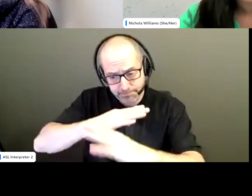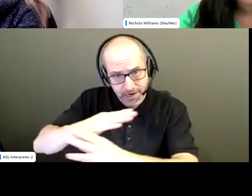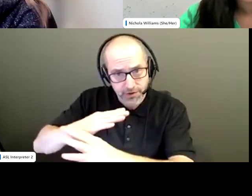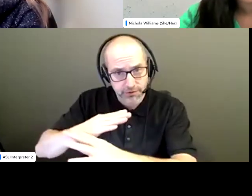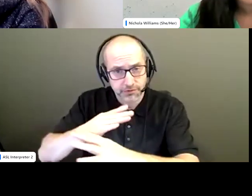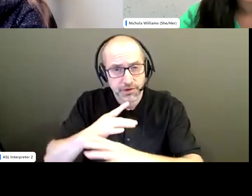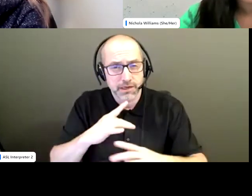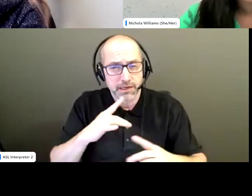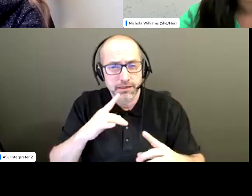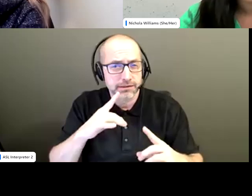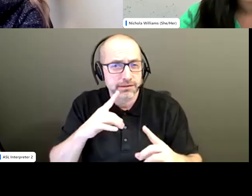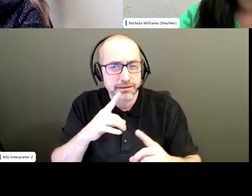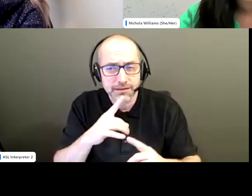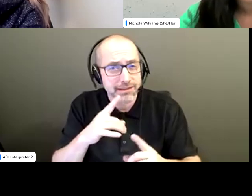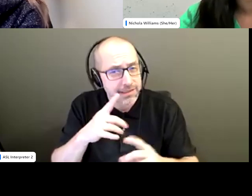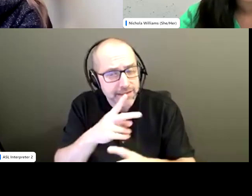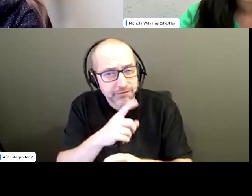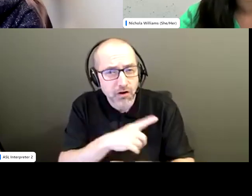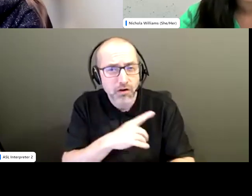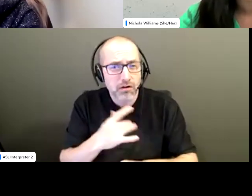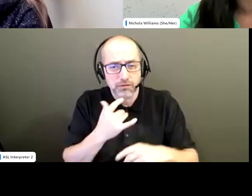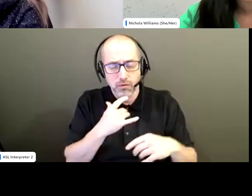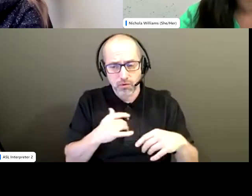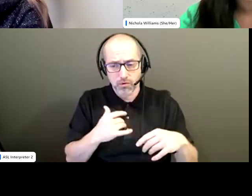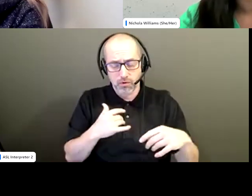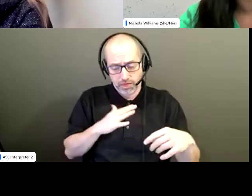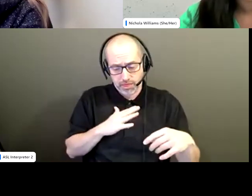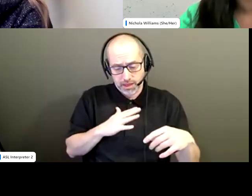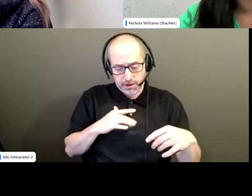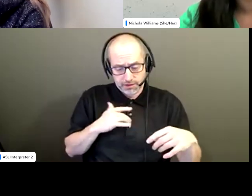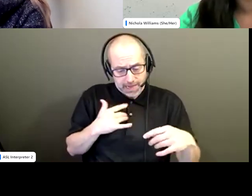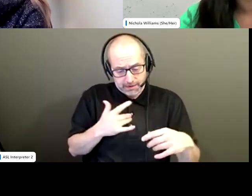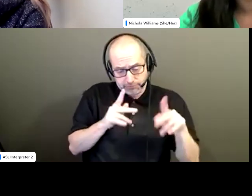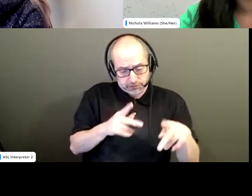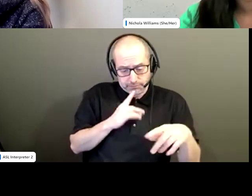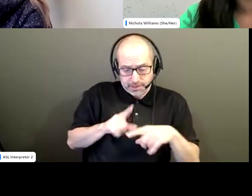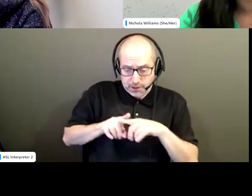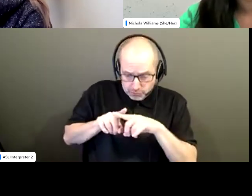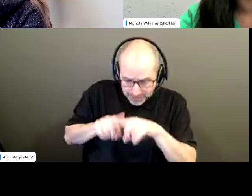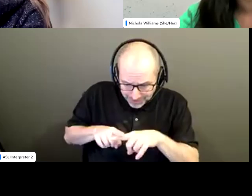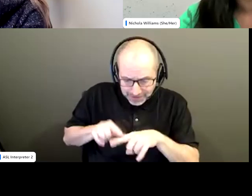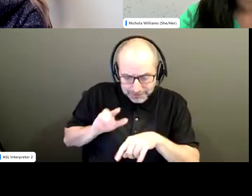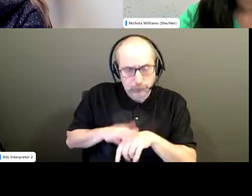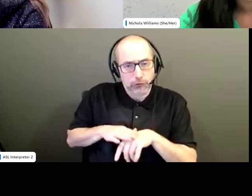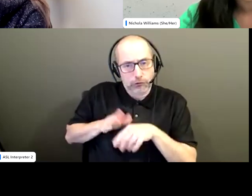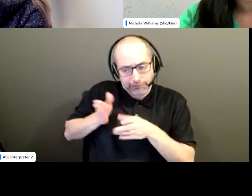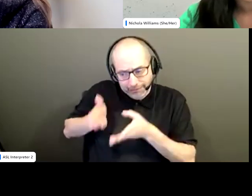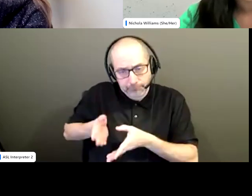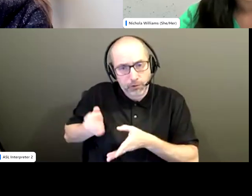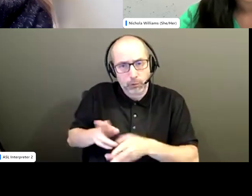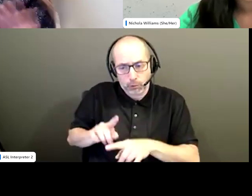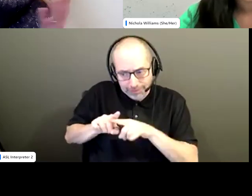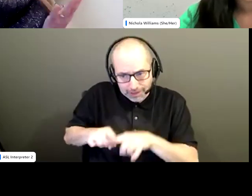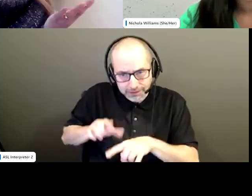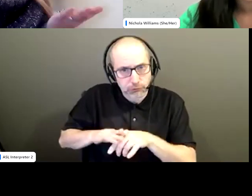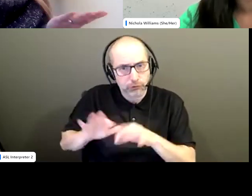adult sponsored to be here that, is reliant on the family or the person that's providing the care or a roof over their head. So